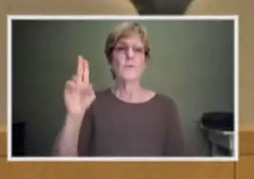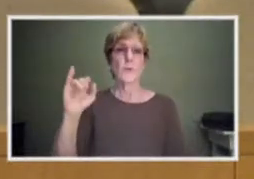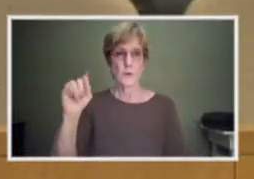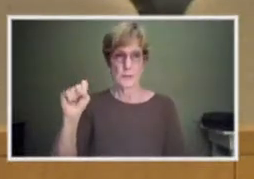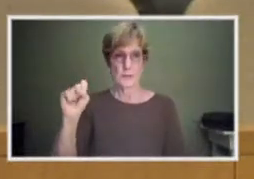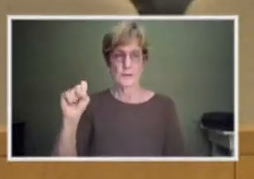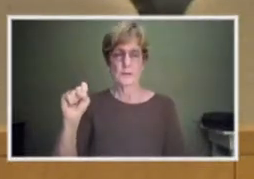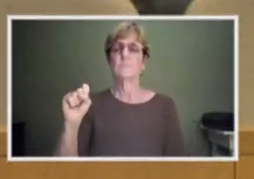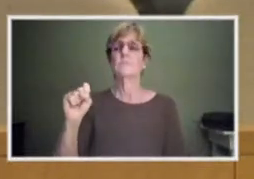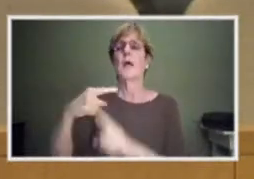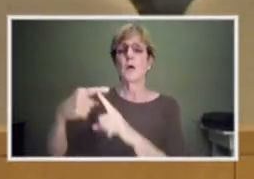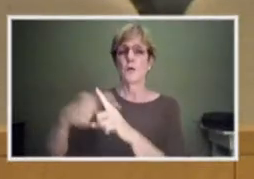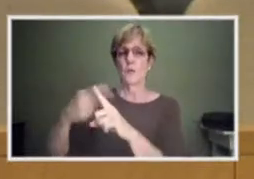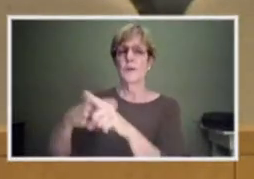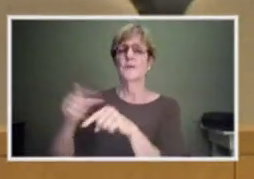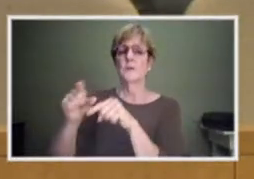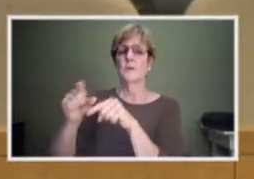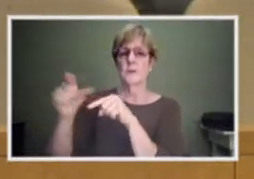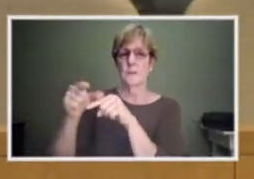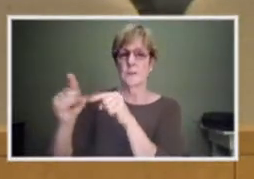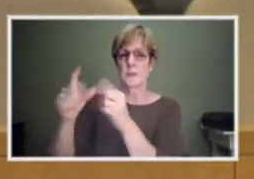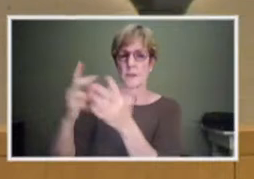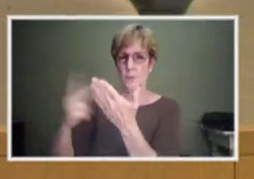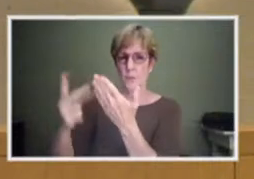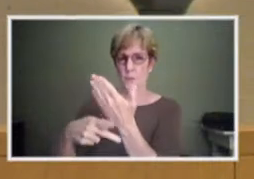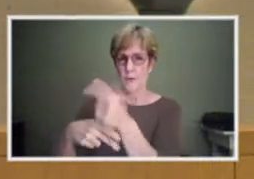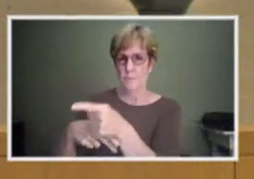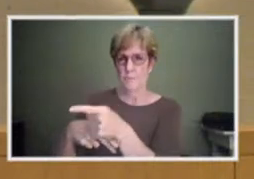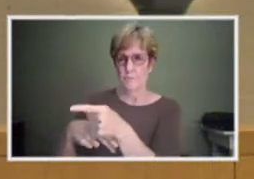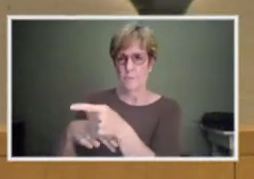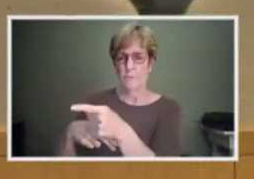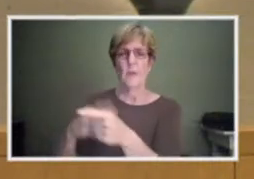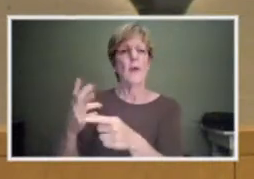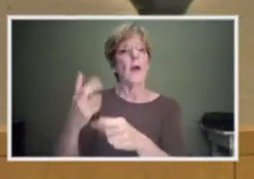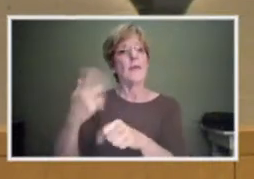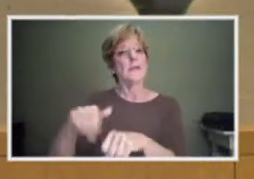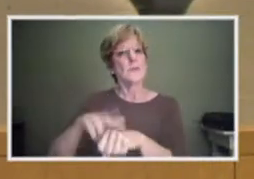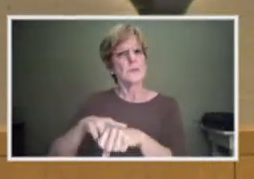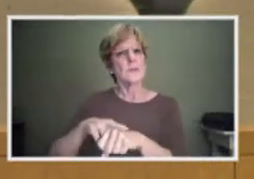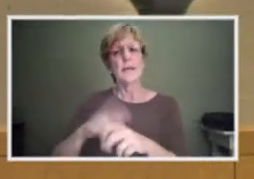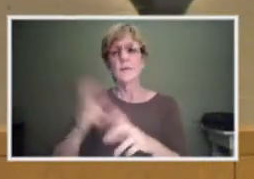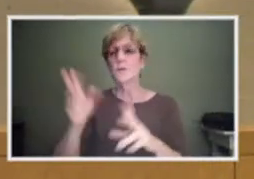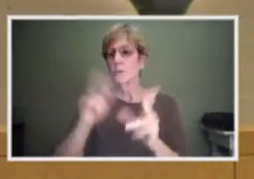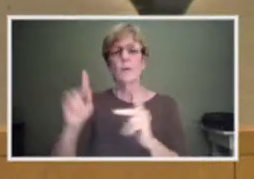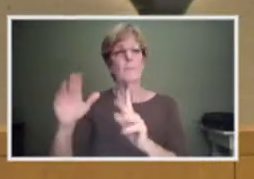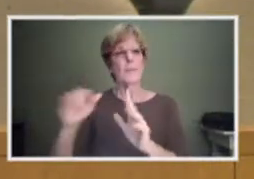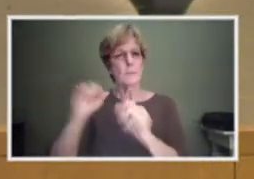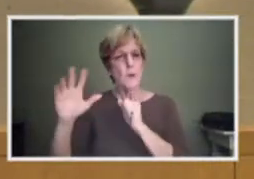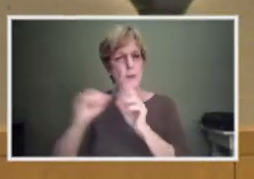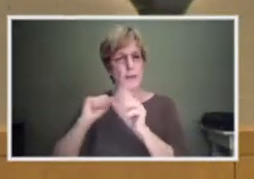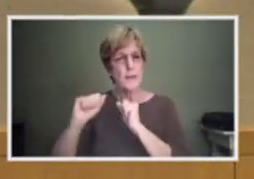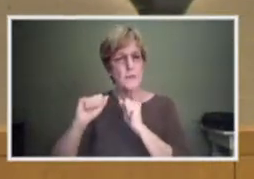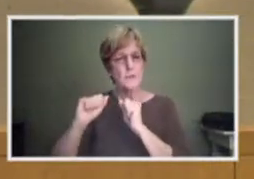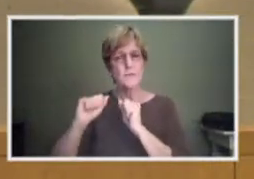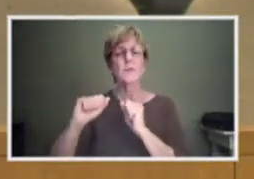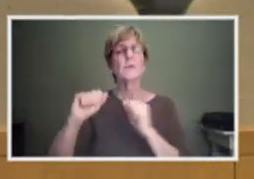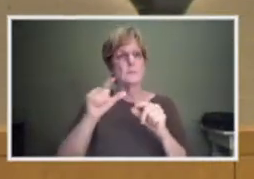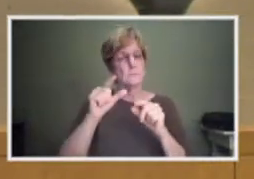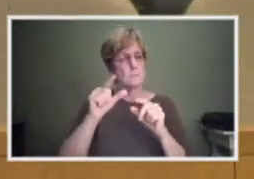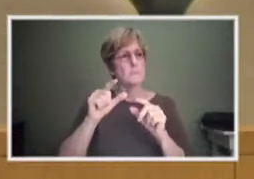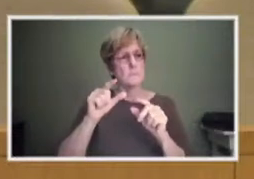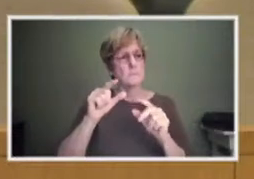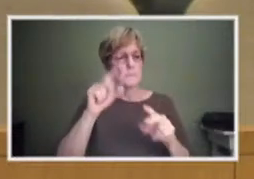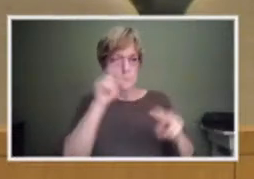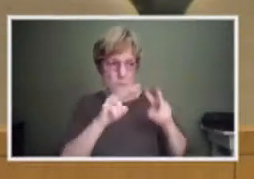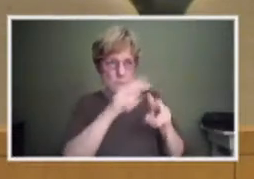subsidy program. And through natural attrition, as units become available, the property manager would look to